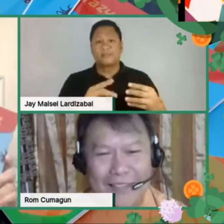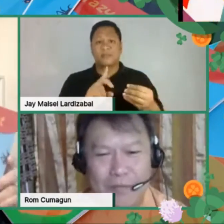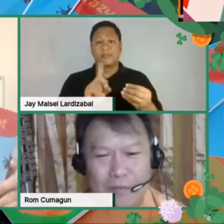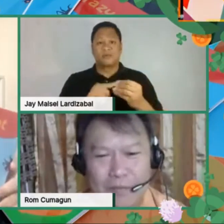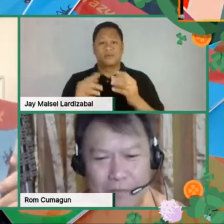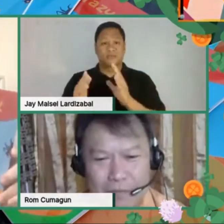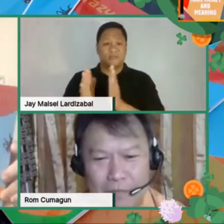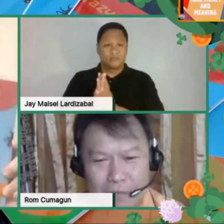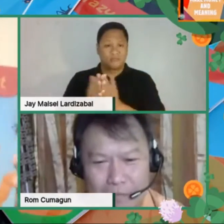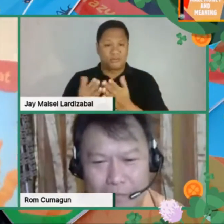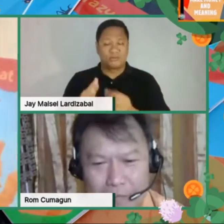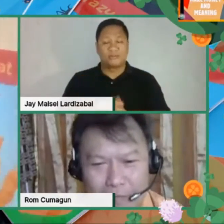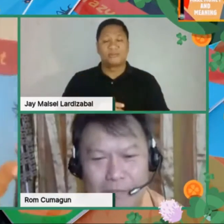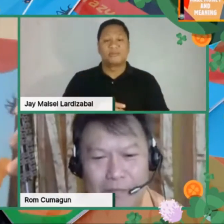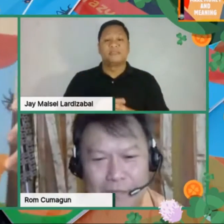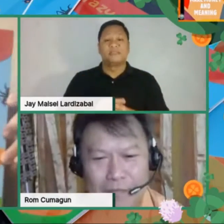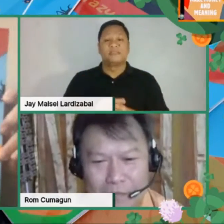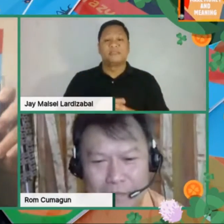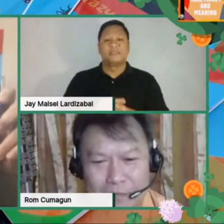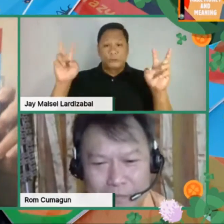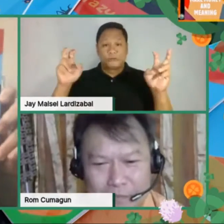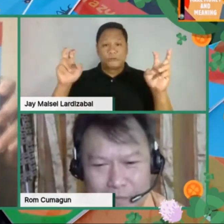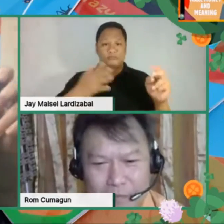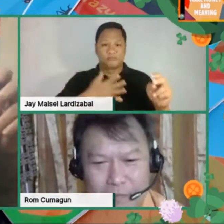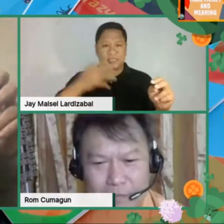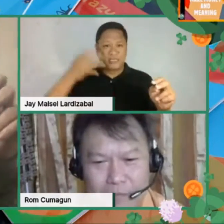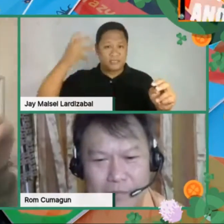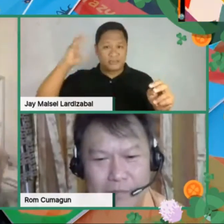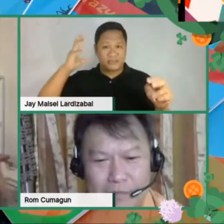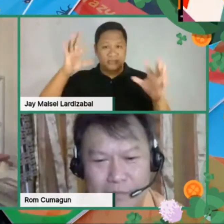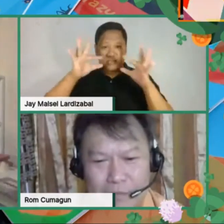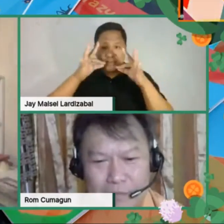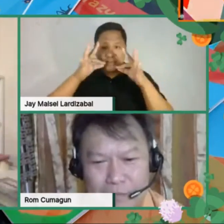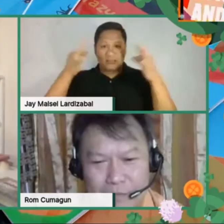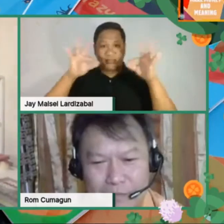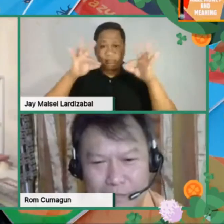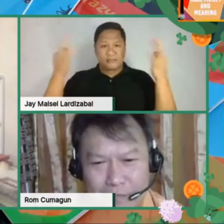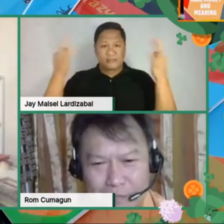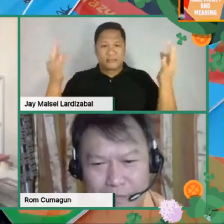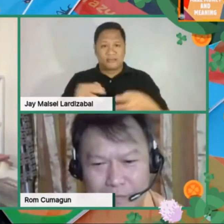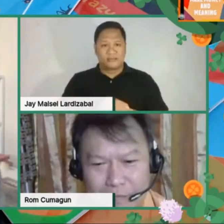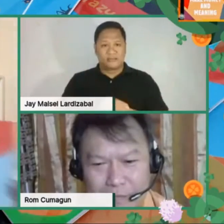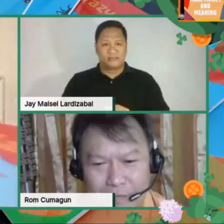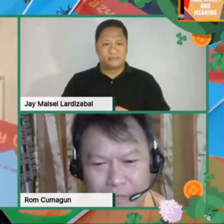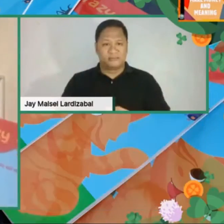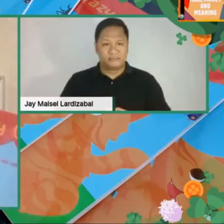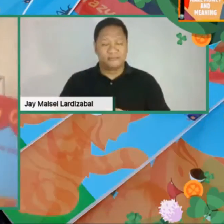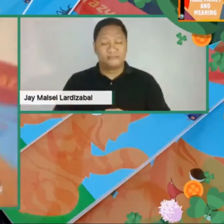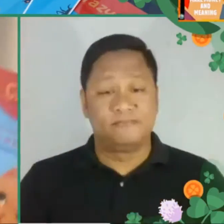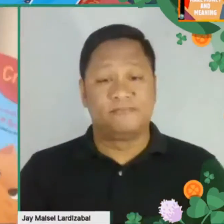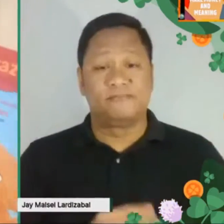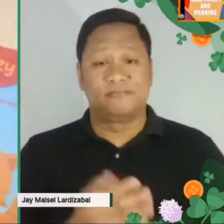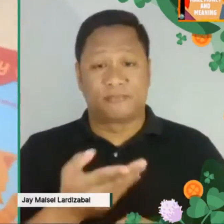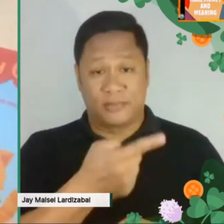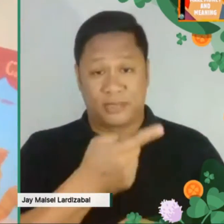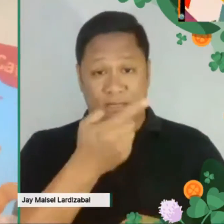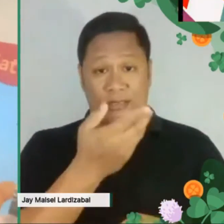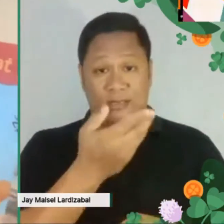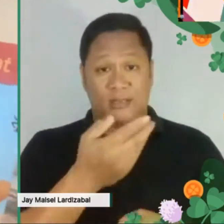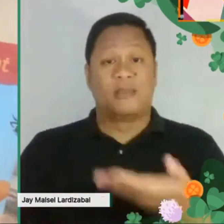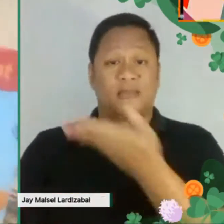My Yeah. crazy cat. I hope, Mhm. yeah, they can see. And Mhm. this book is